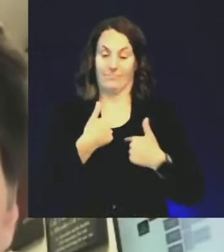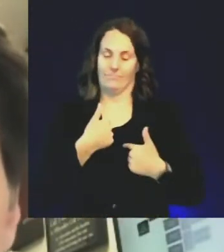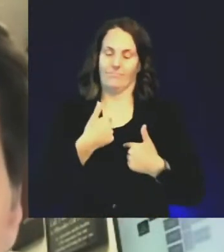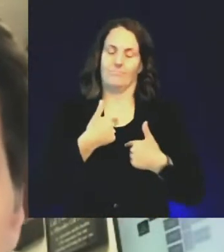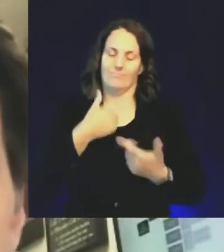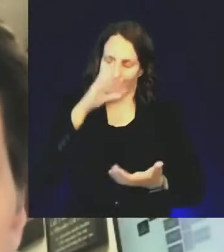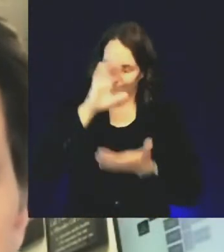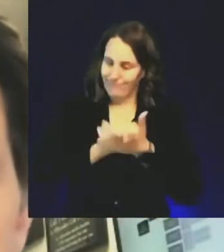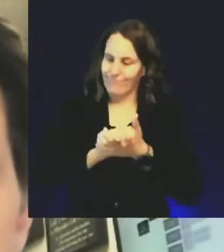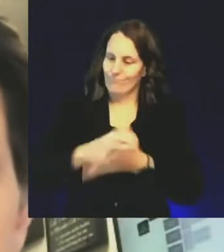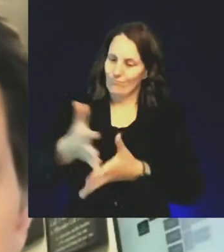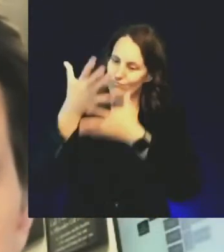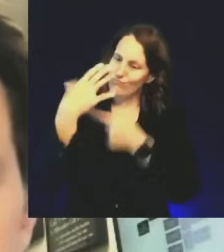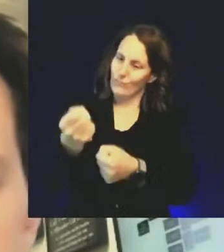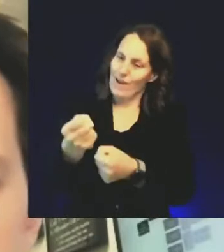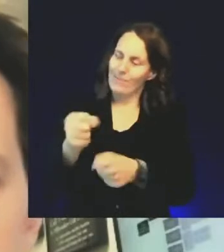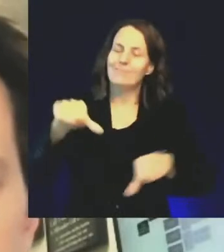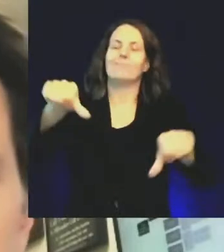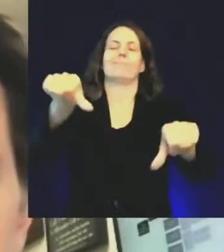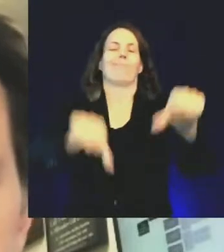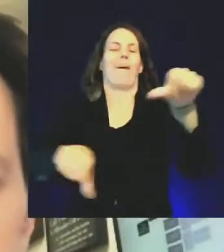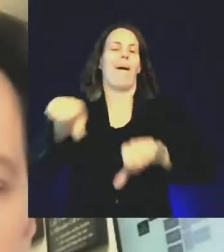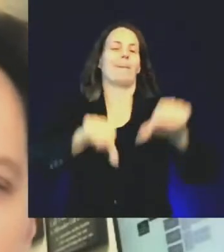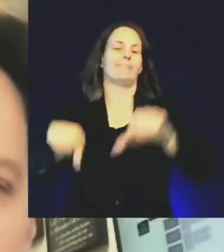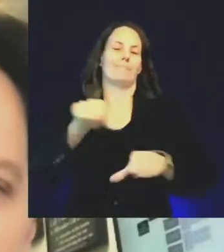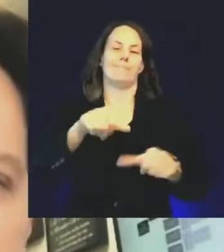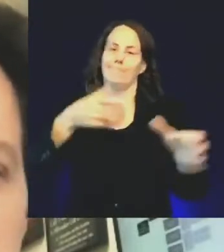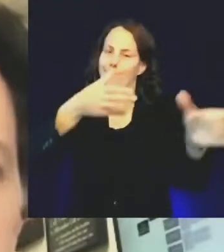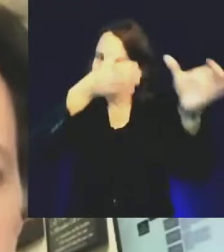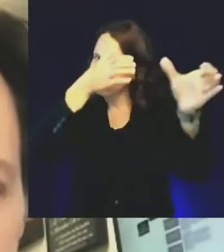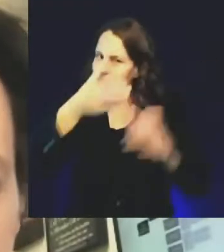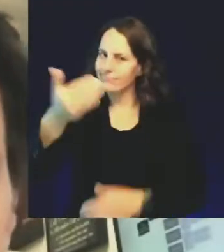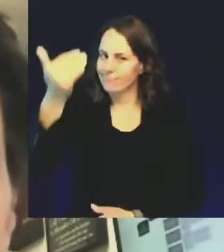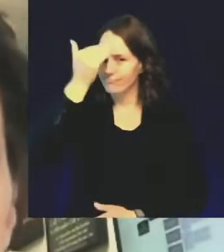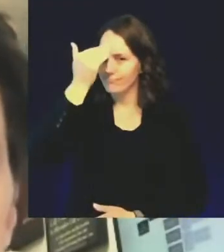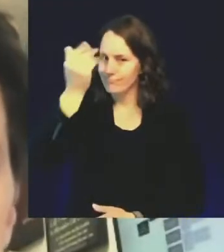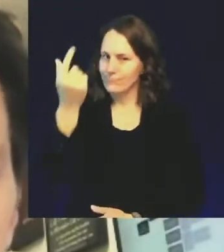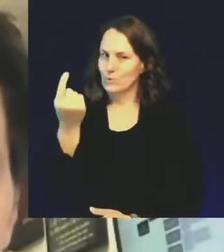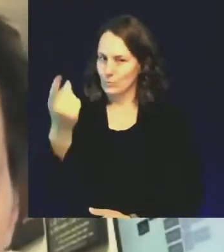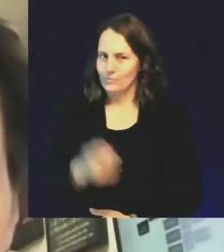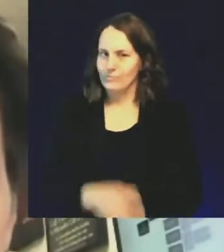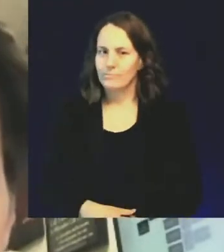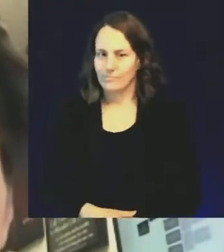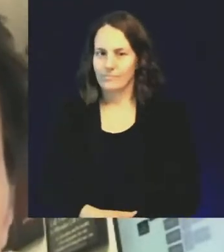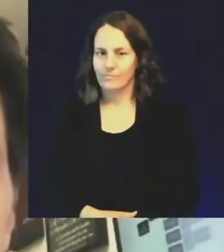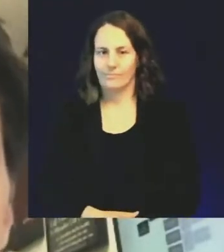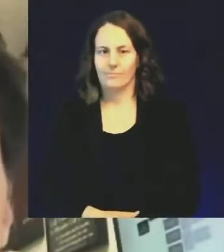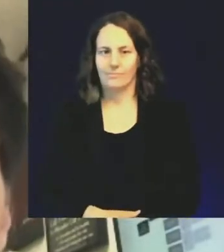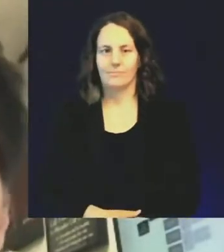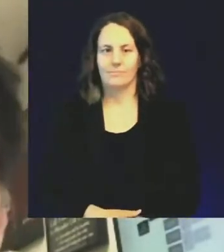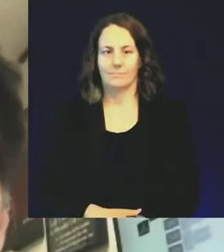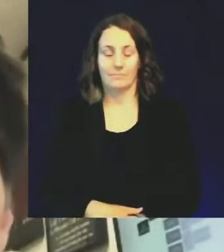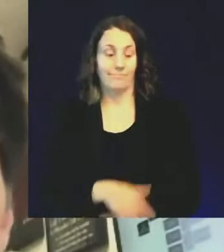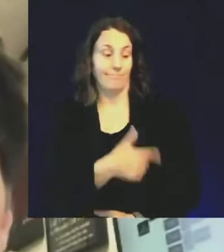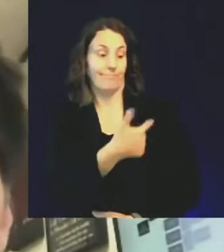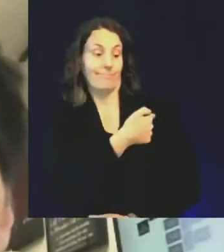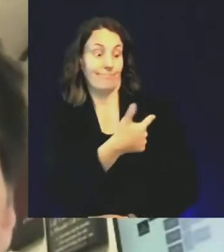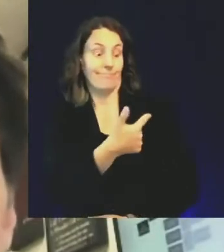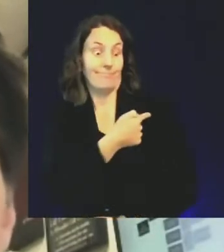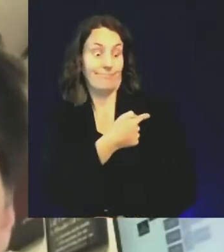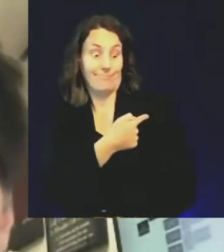fully vaccinated reduces one's risk of COVID-19 and in particular of severe COVID-19. Mm-hmm. The risk